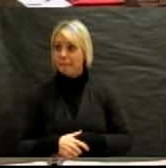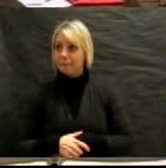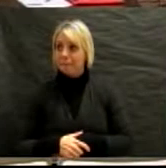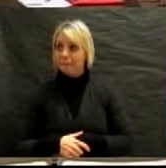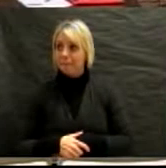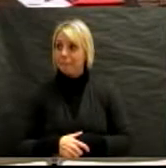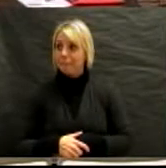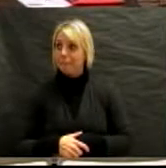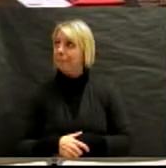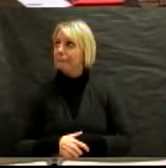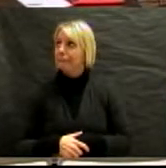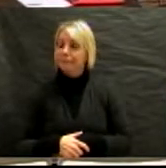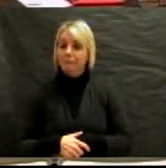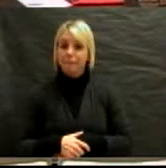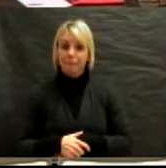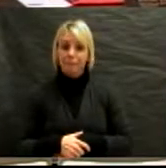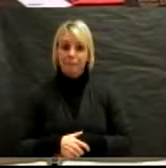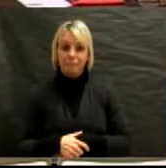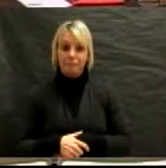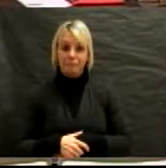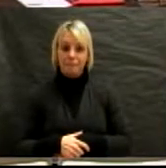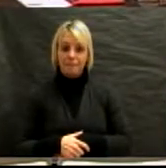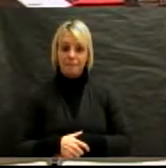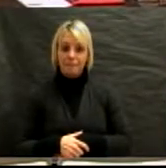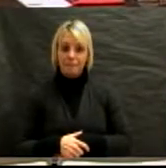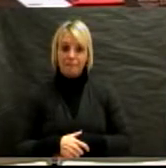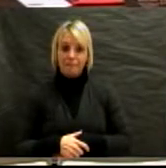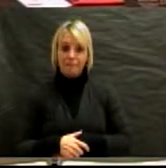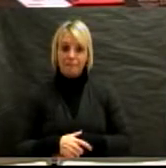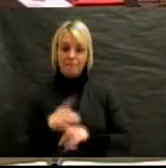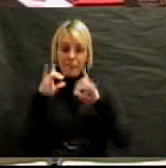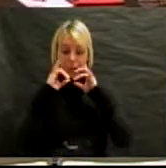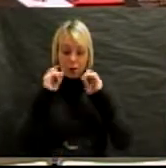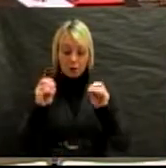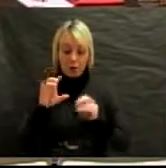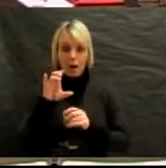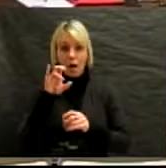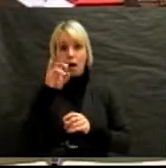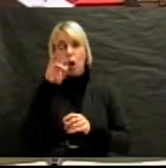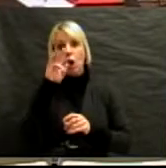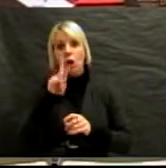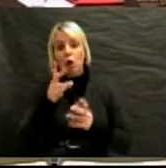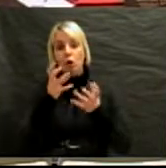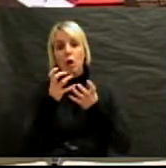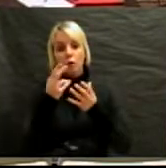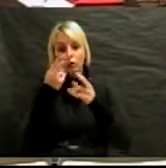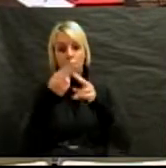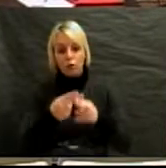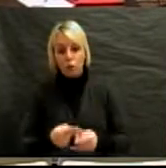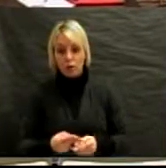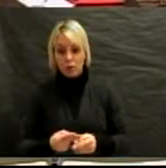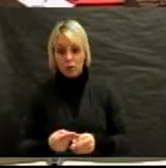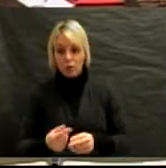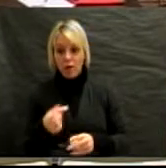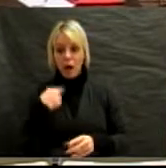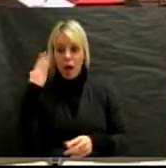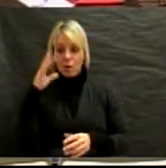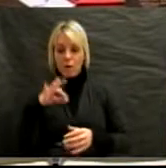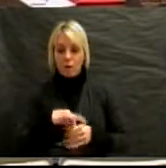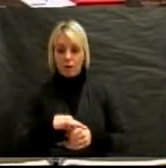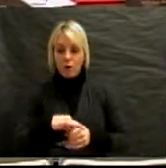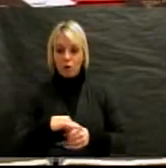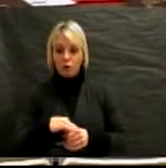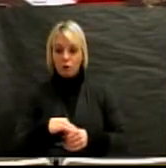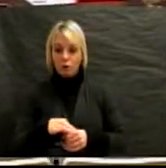Hearing none, Mr. Clerk, would you please do a roll call on this item? I will vote, and what, you better state the motion again? So the motion is to set the salaries of the